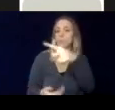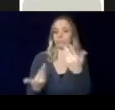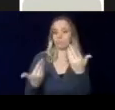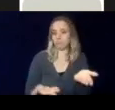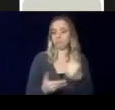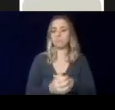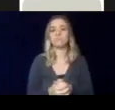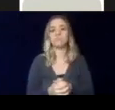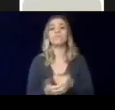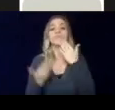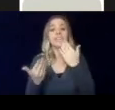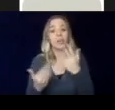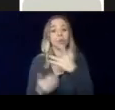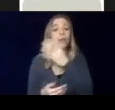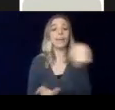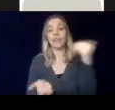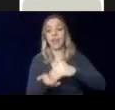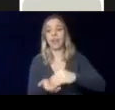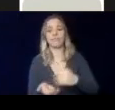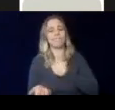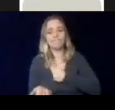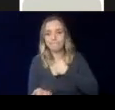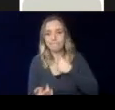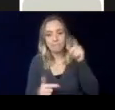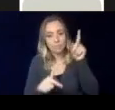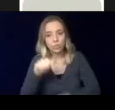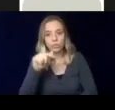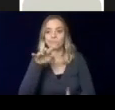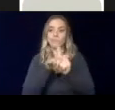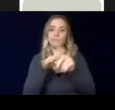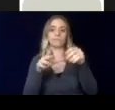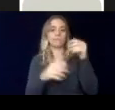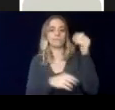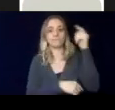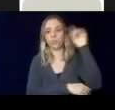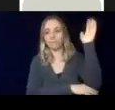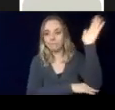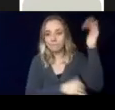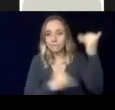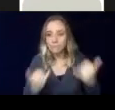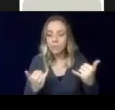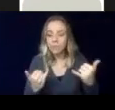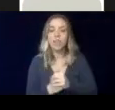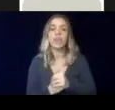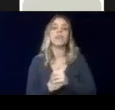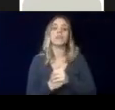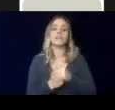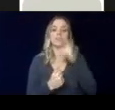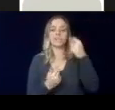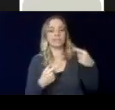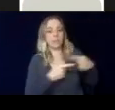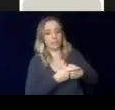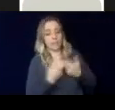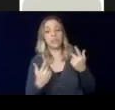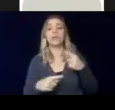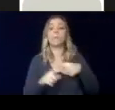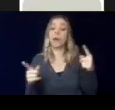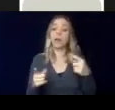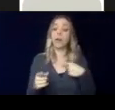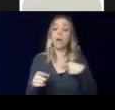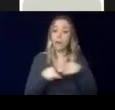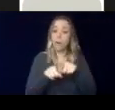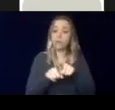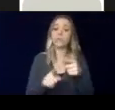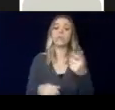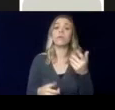Thank you. Again, my apologies for not being able to show up in person due to a conflict, but I also wanted to